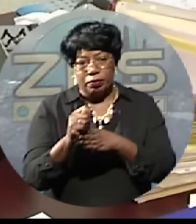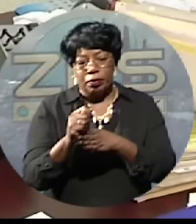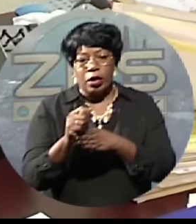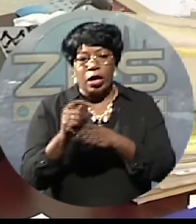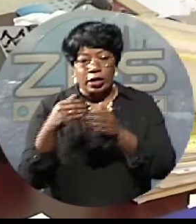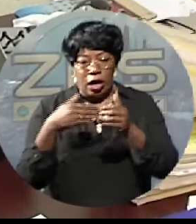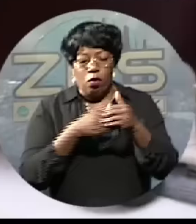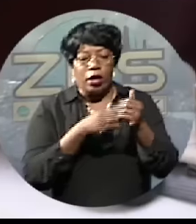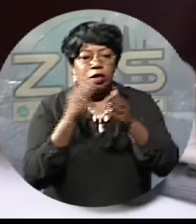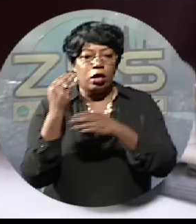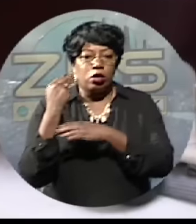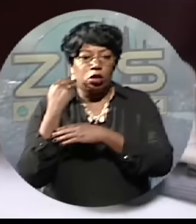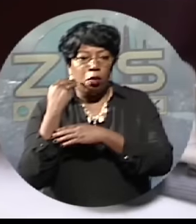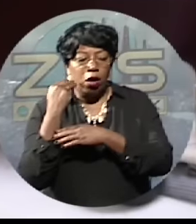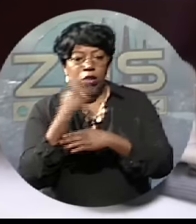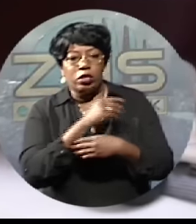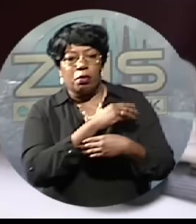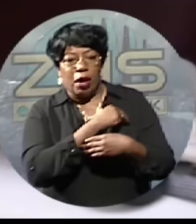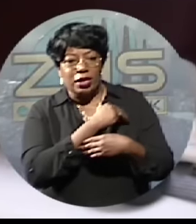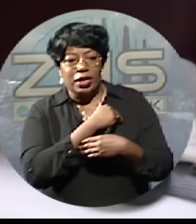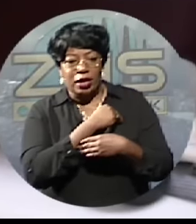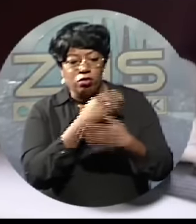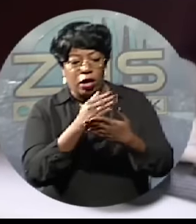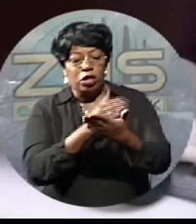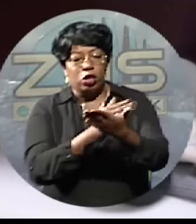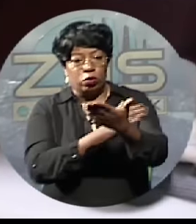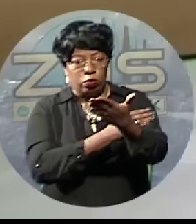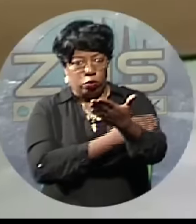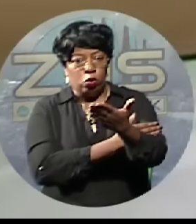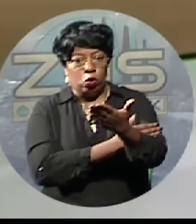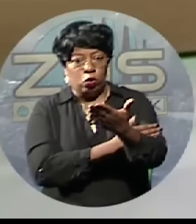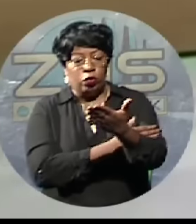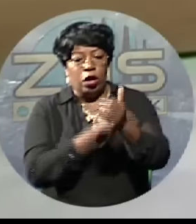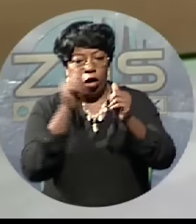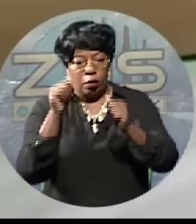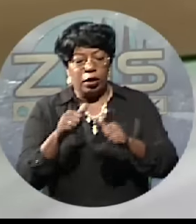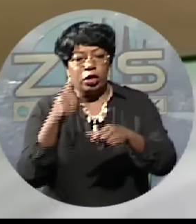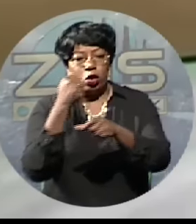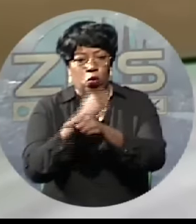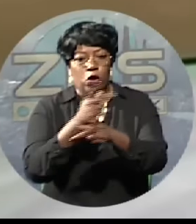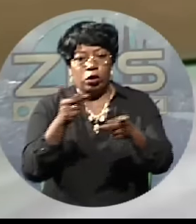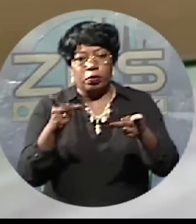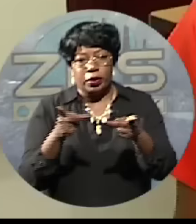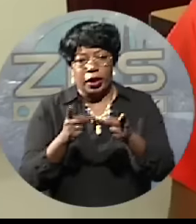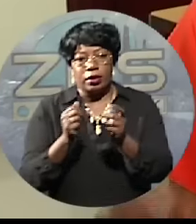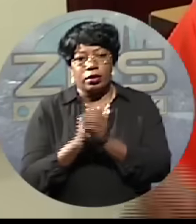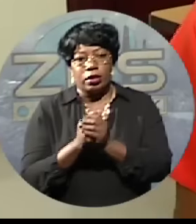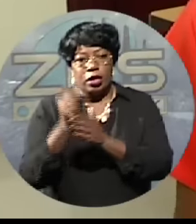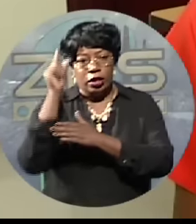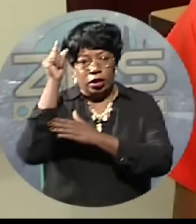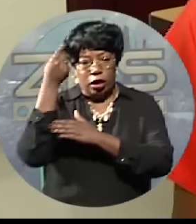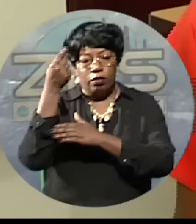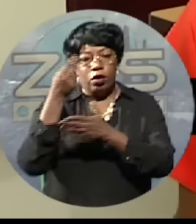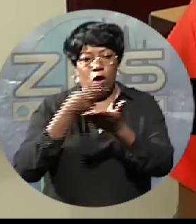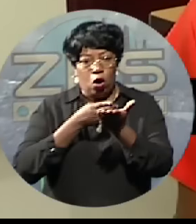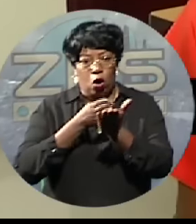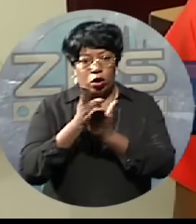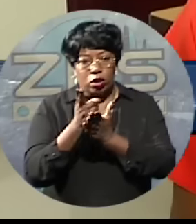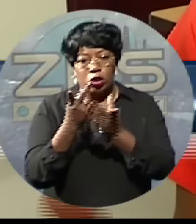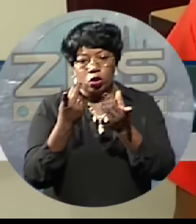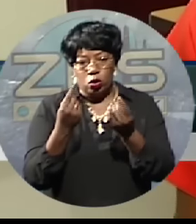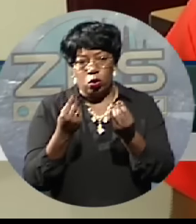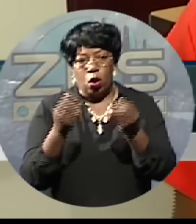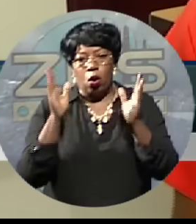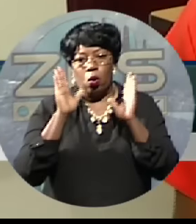Marcel says they are trying to improve employability in the workplace. The government of Bahamas has honestly done